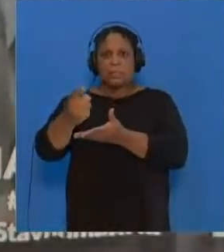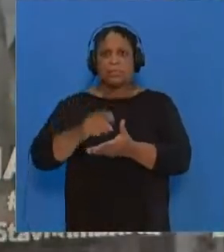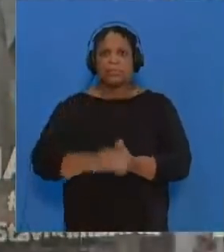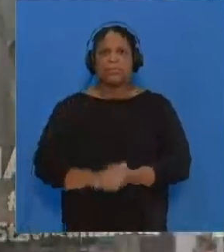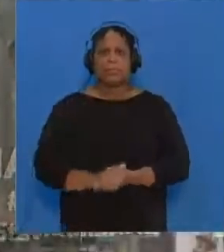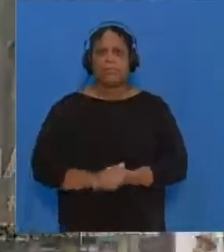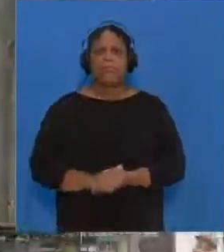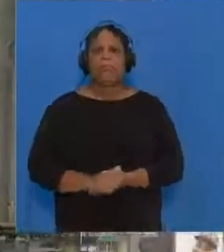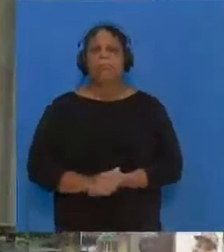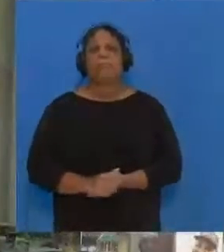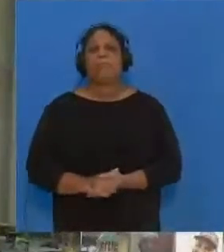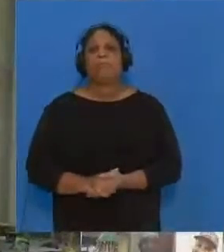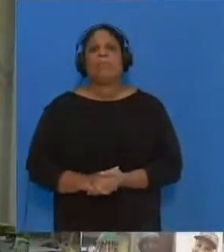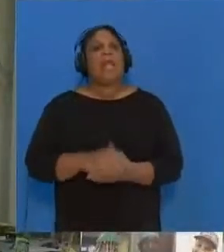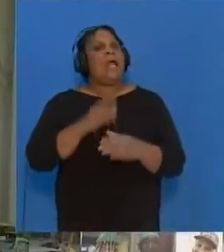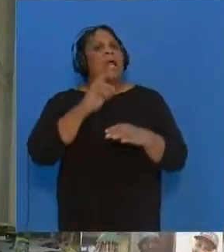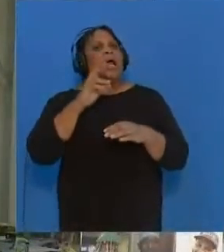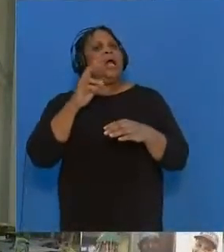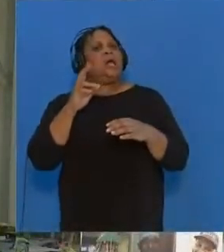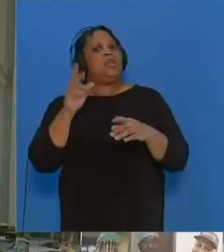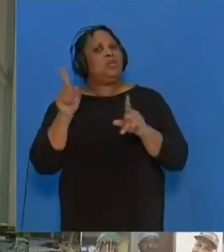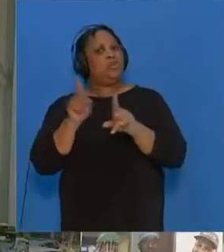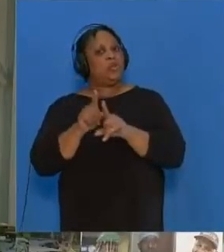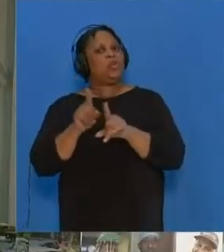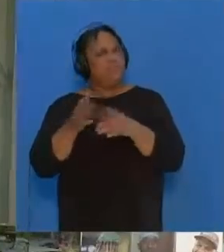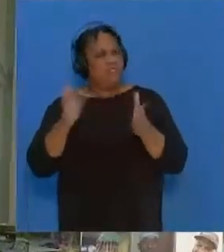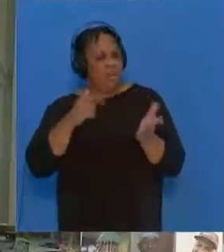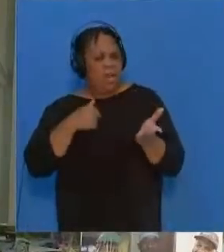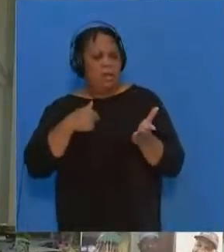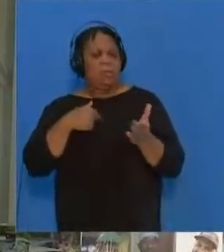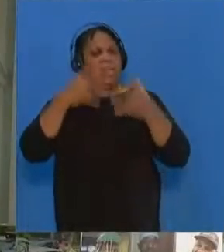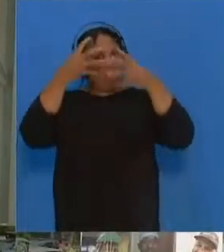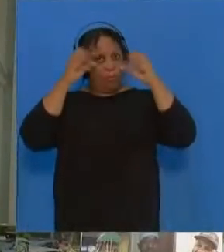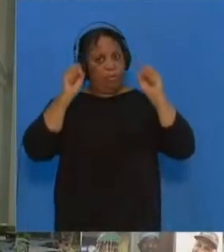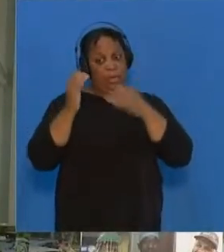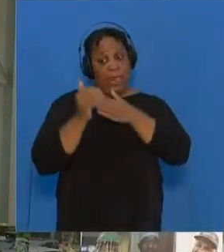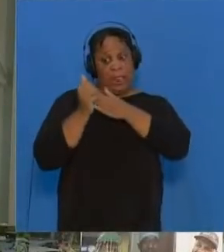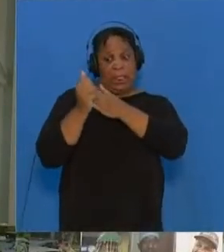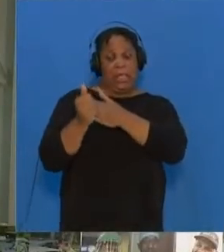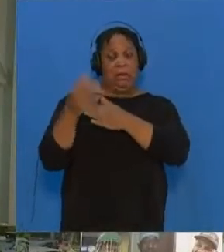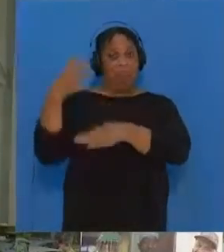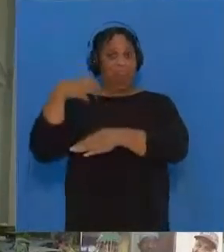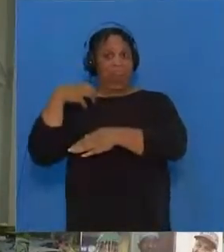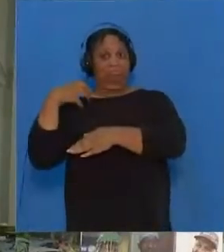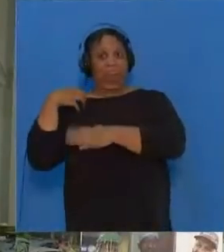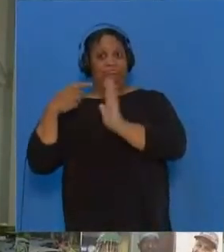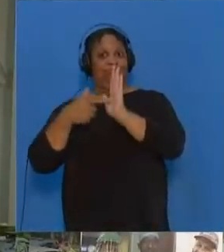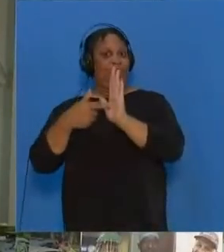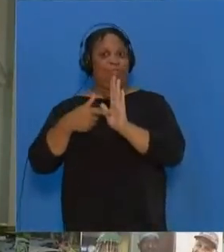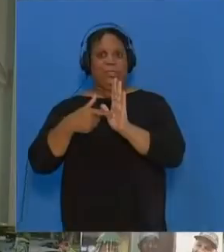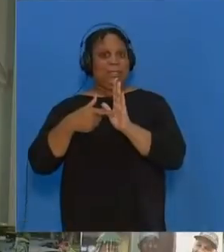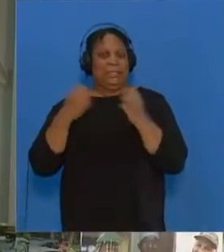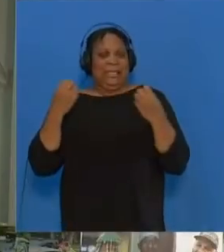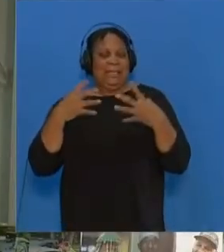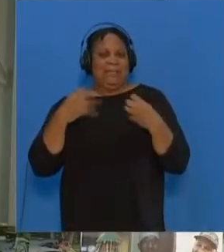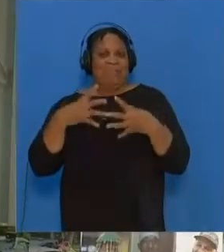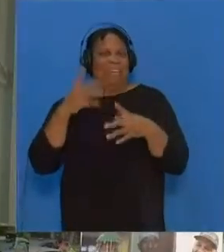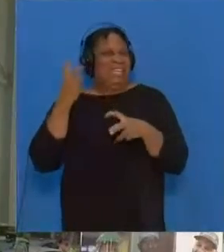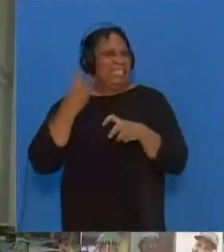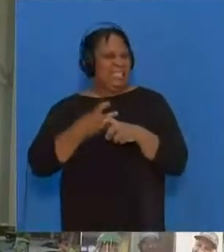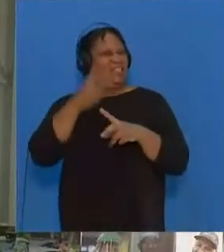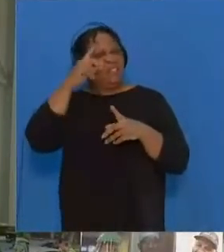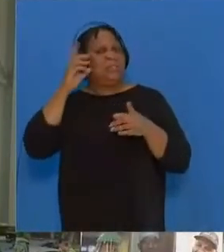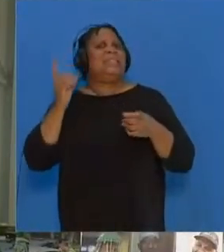you can allow me to add. Don, also the Premier's leadership through this pandemic, he has shown that he is not afraid to make difficult